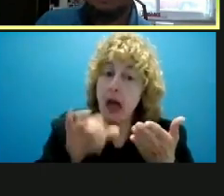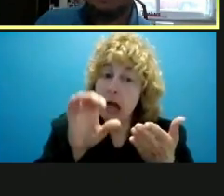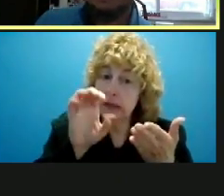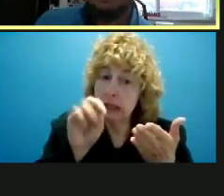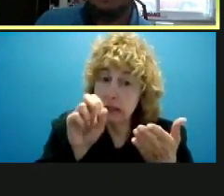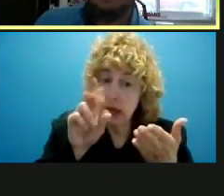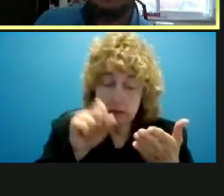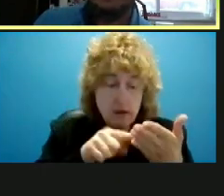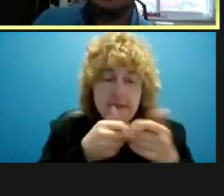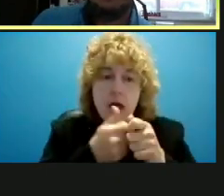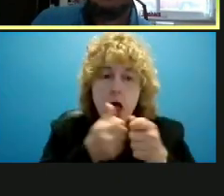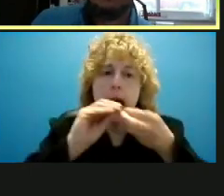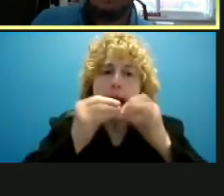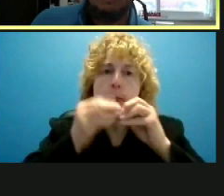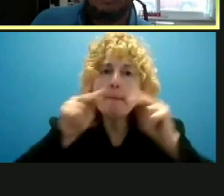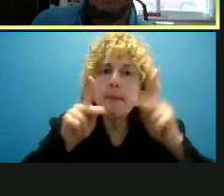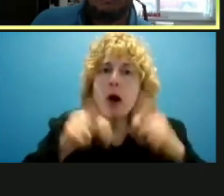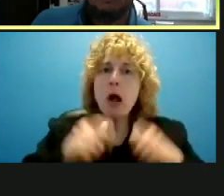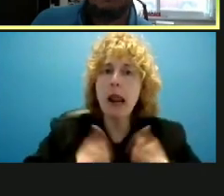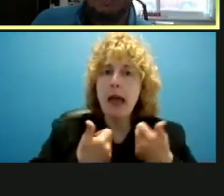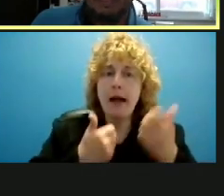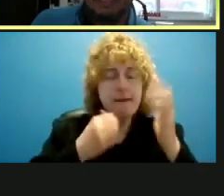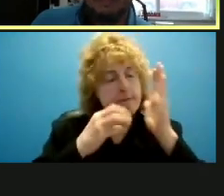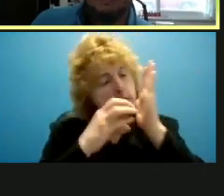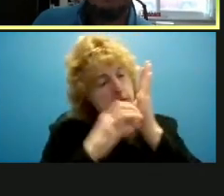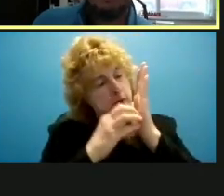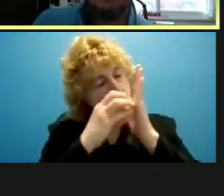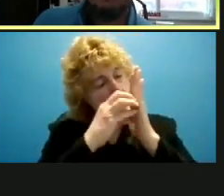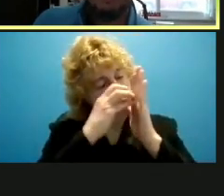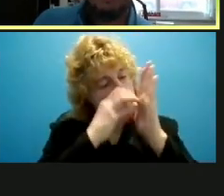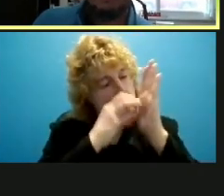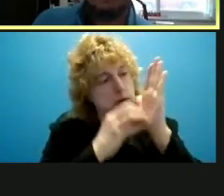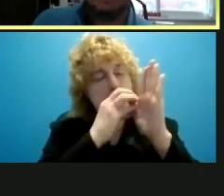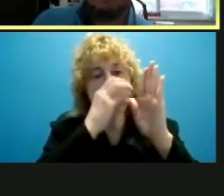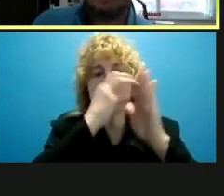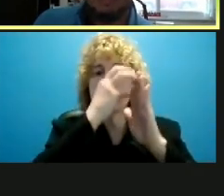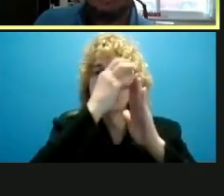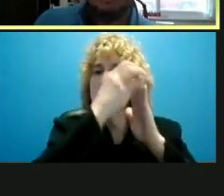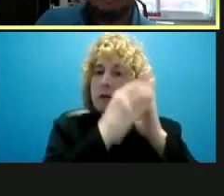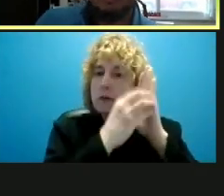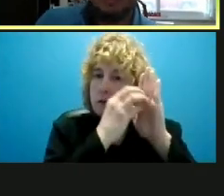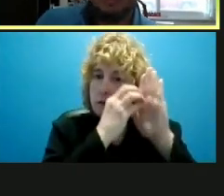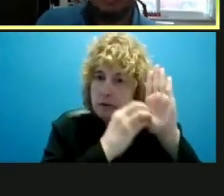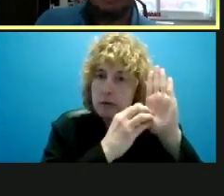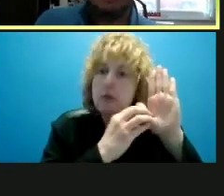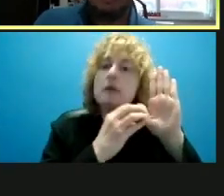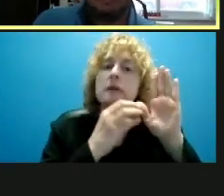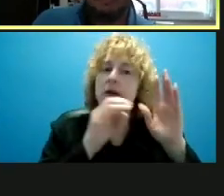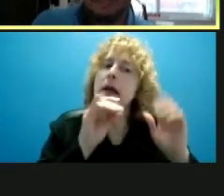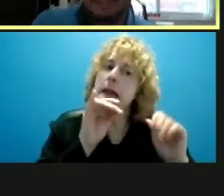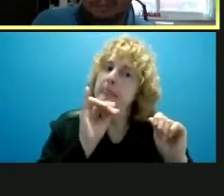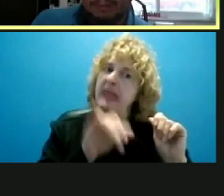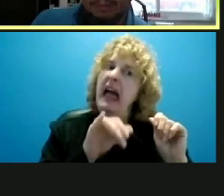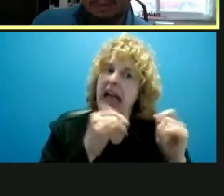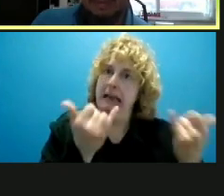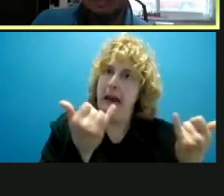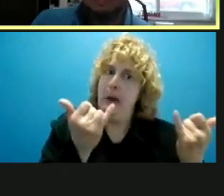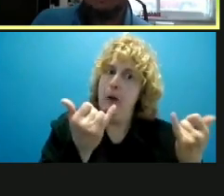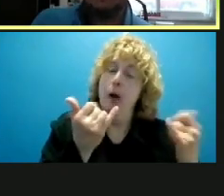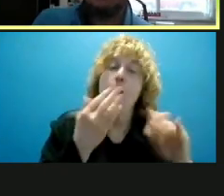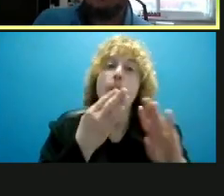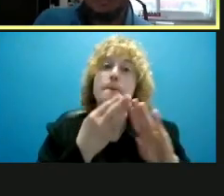And it used to be made by the party that was in power the year of the election.